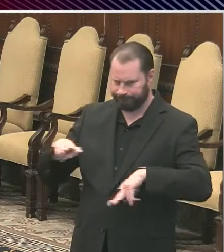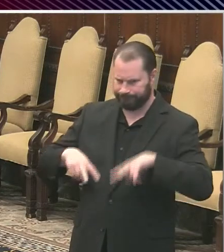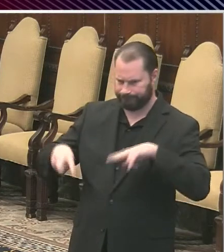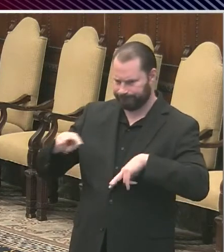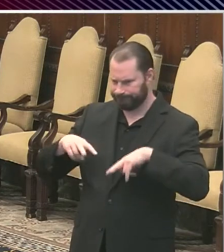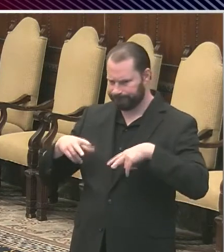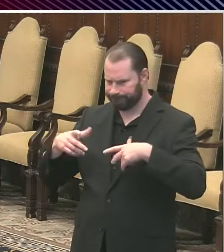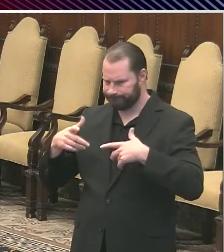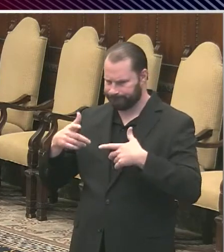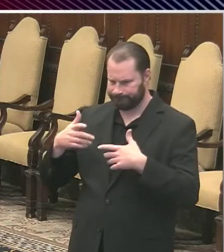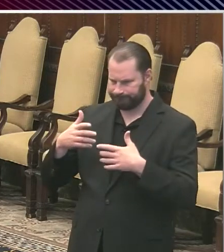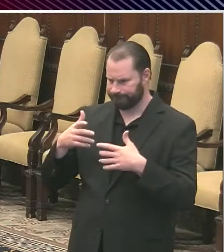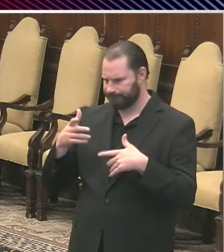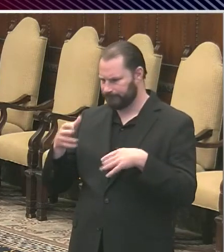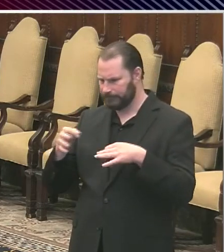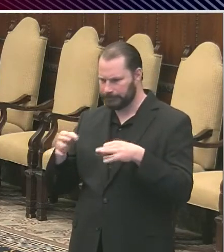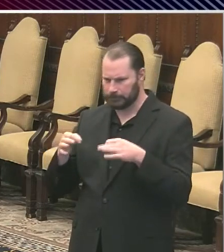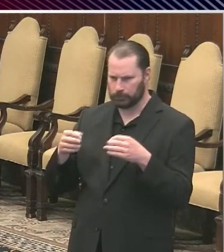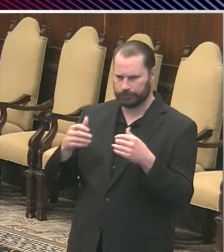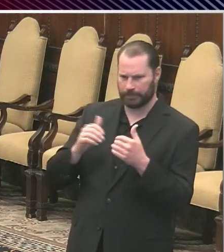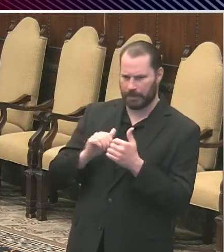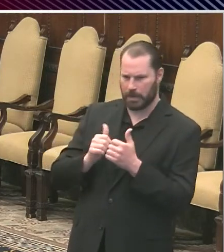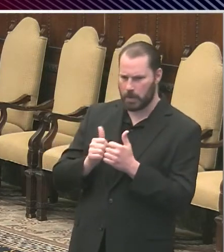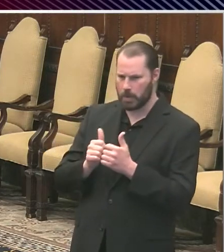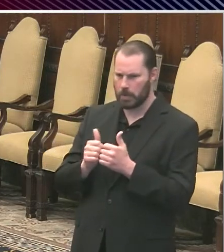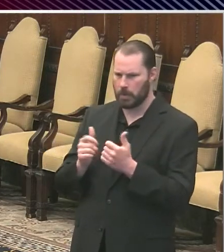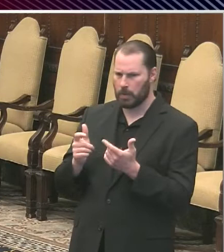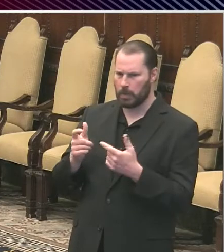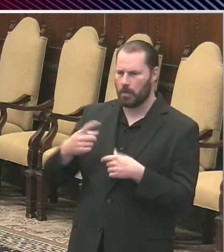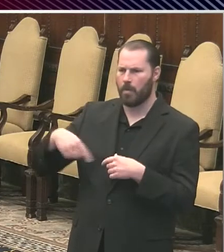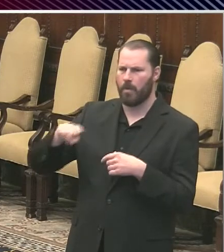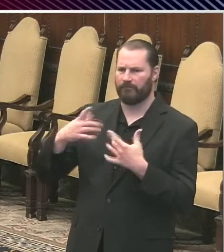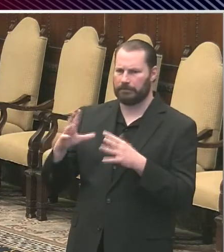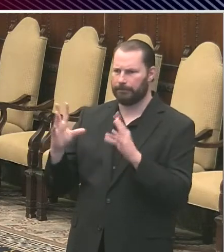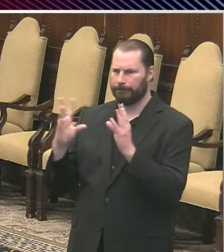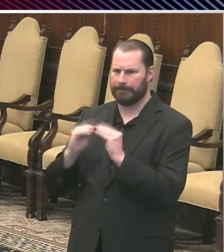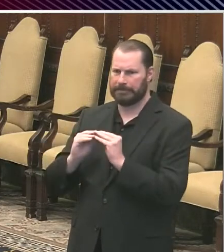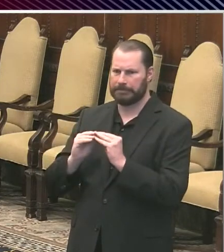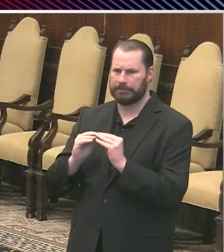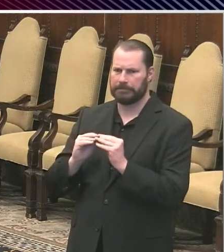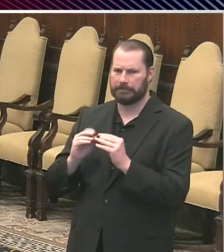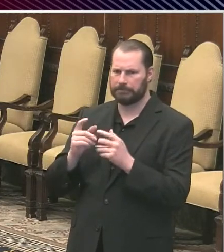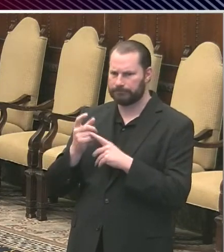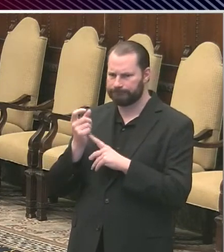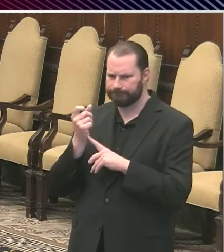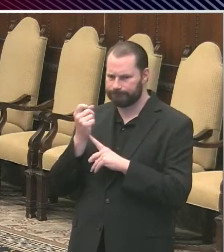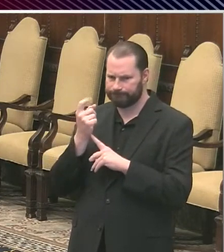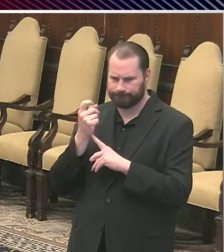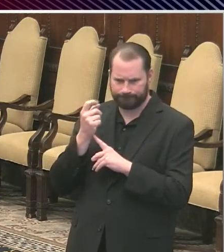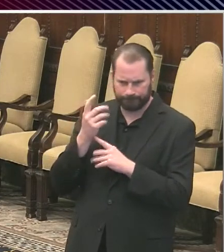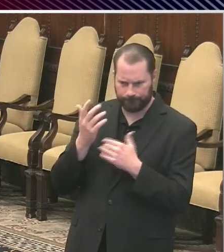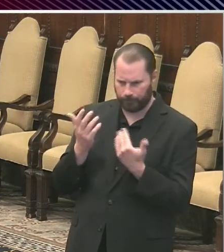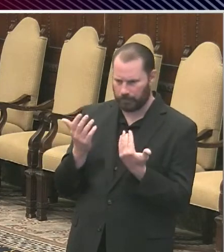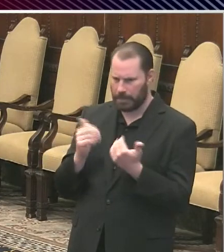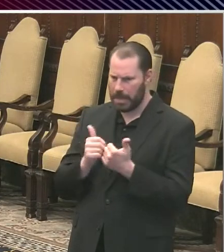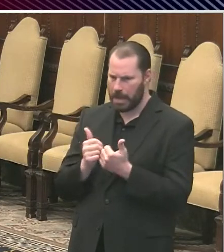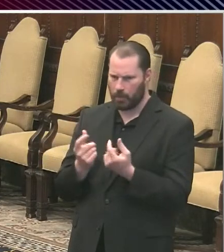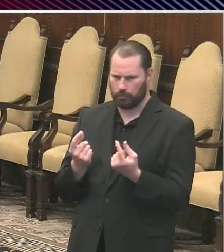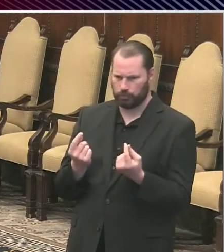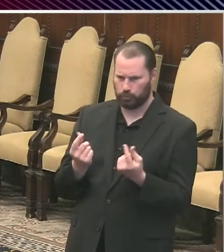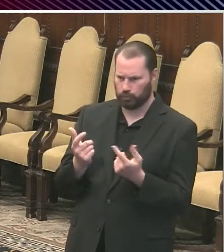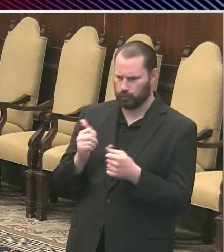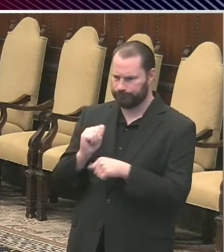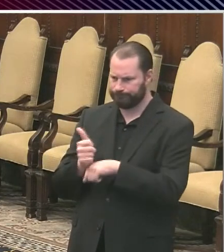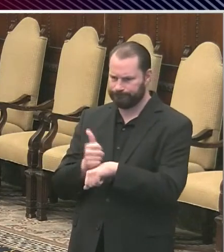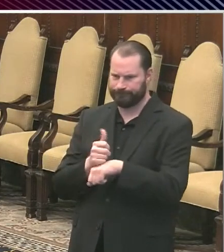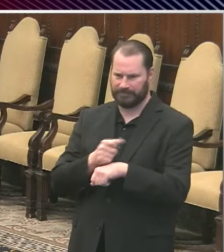group meeting internally to understand those directions, understand how what enforcement could look like, what staff we would need to